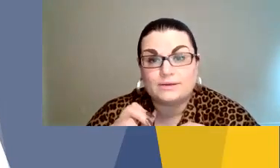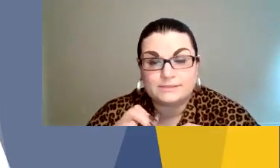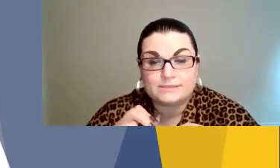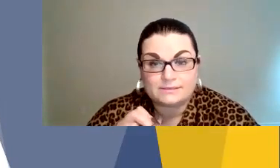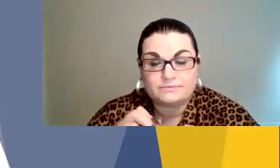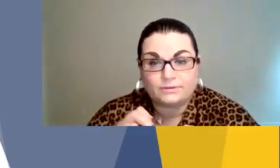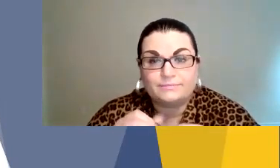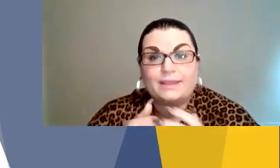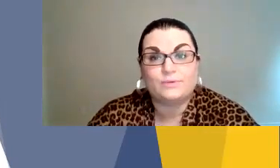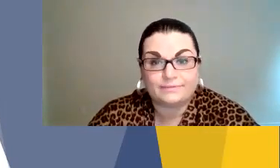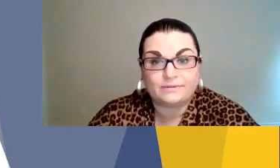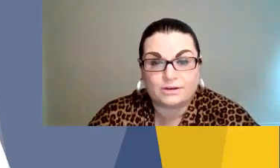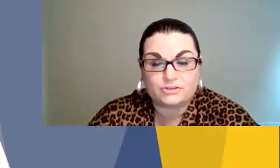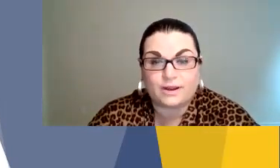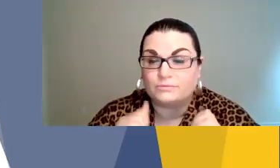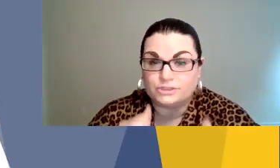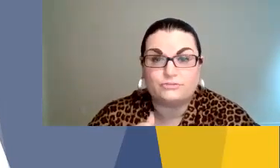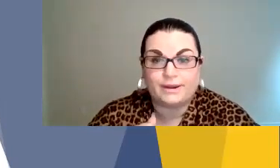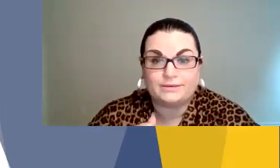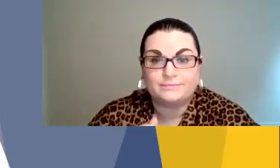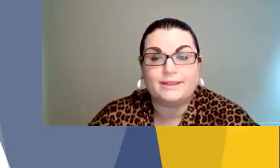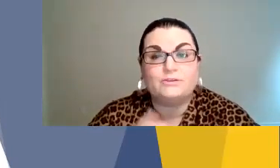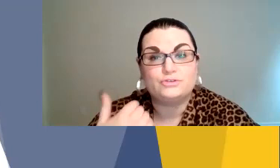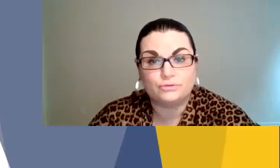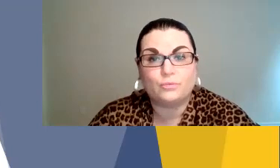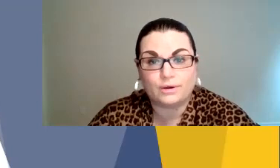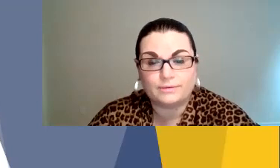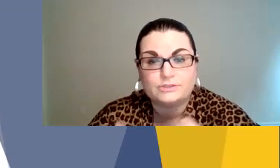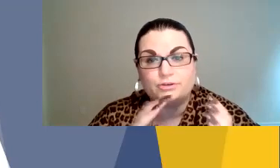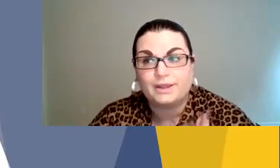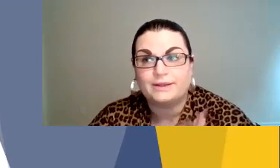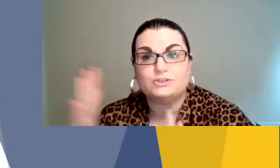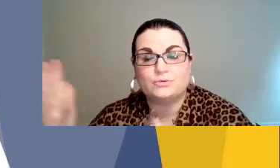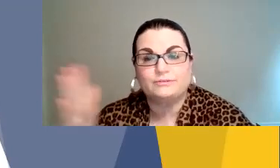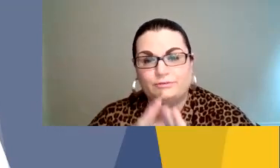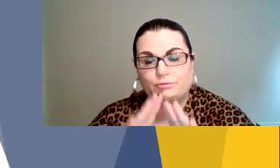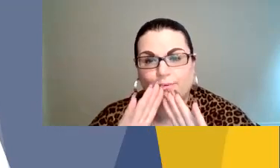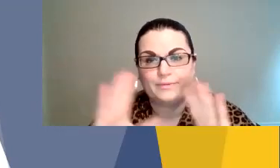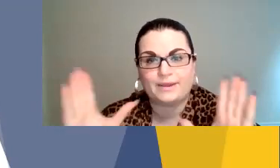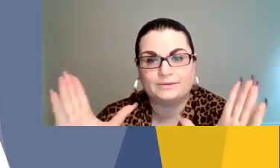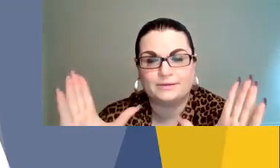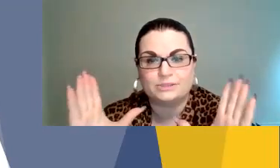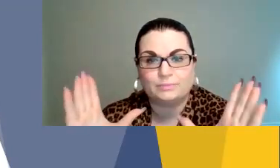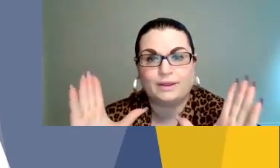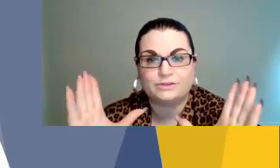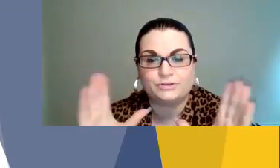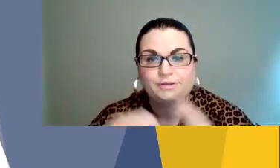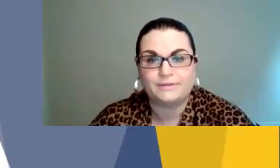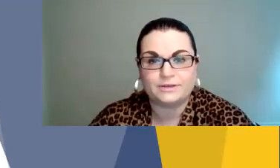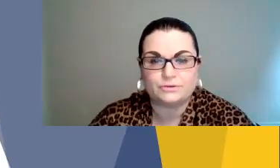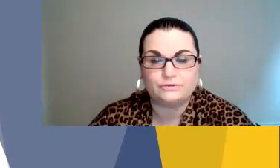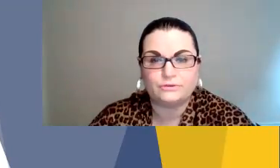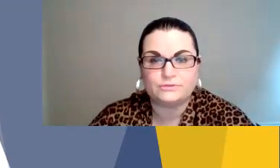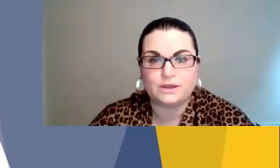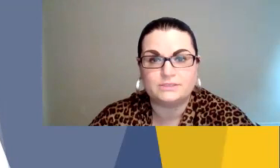you are successful and you get the contract, which is great, and you do the work, so you get to sort of, if you remember that supplier journey